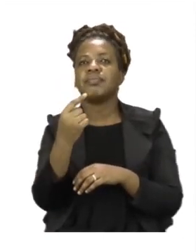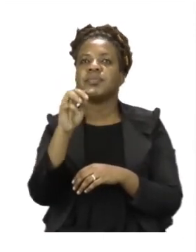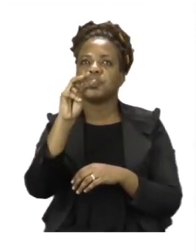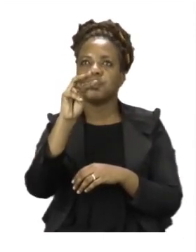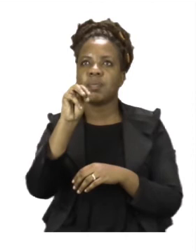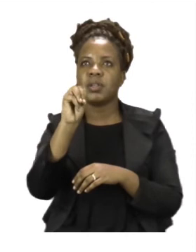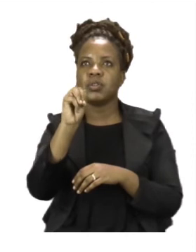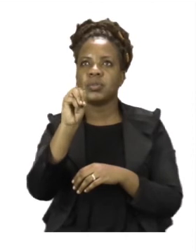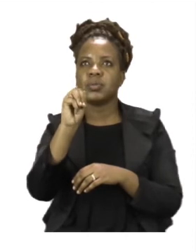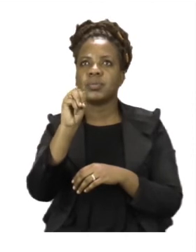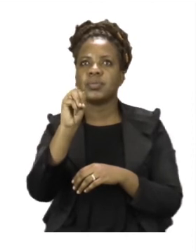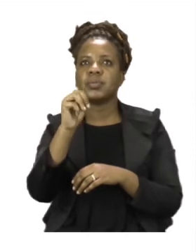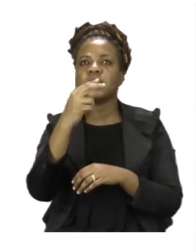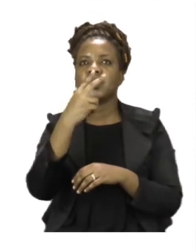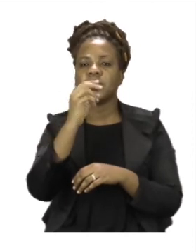March